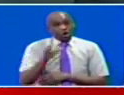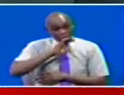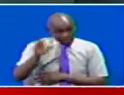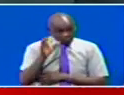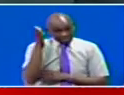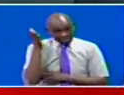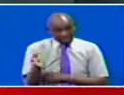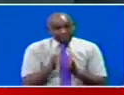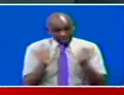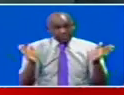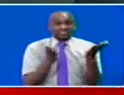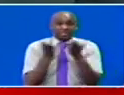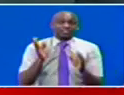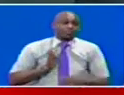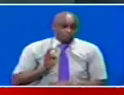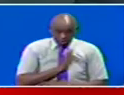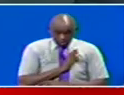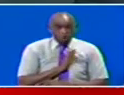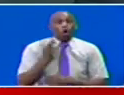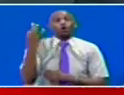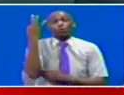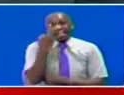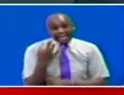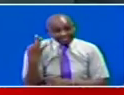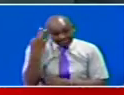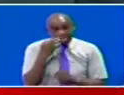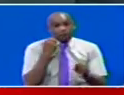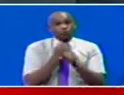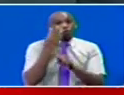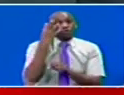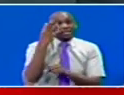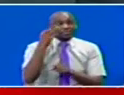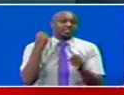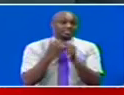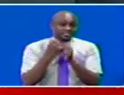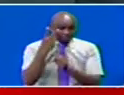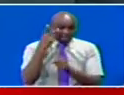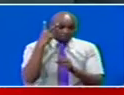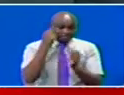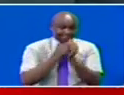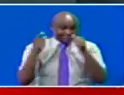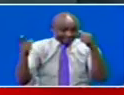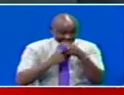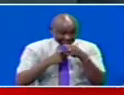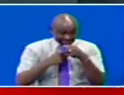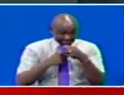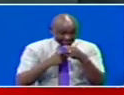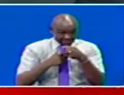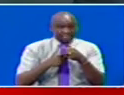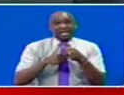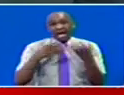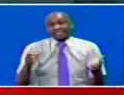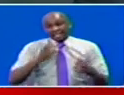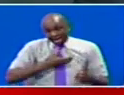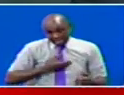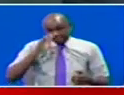County Public Service Board on Wednesday, 14th December 2016, at the